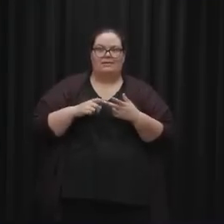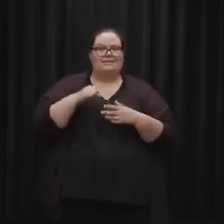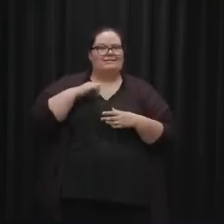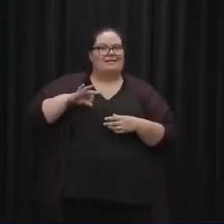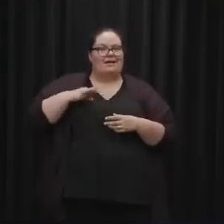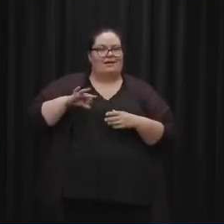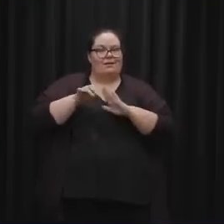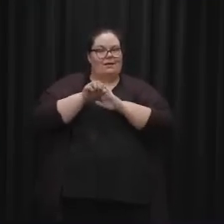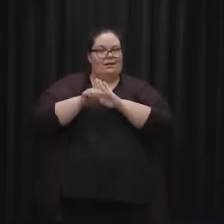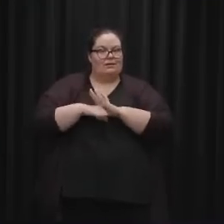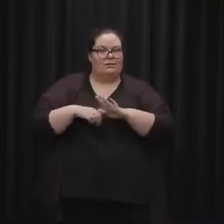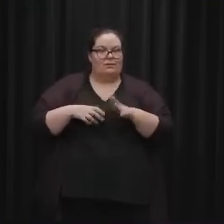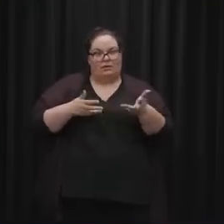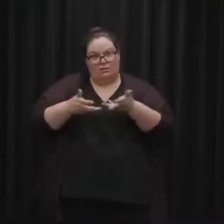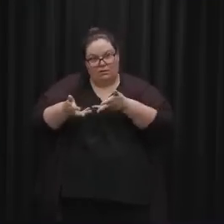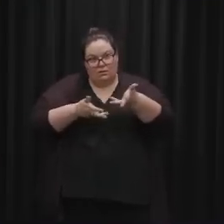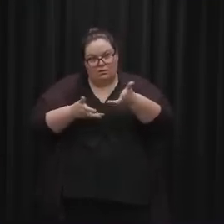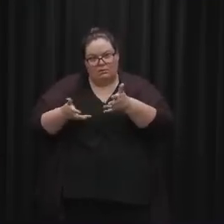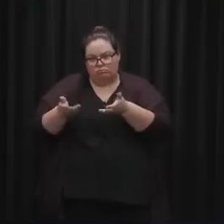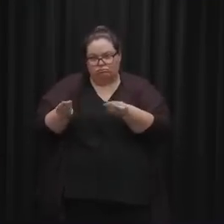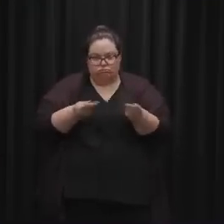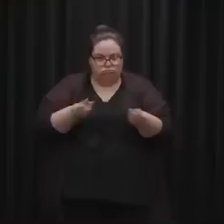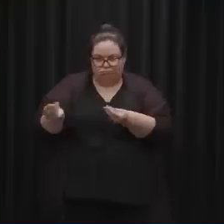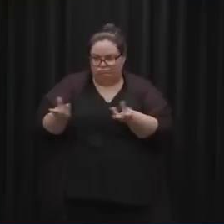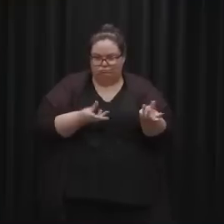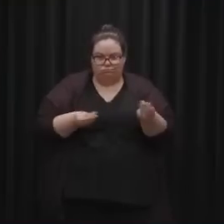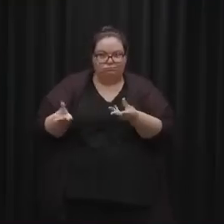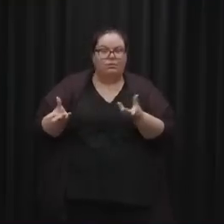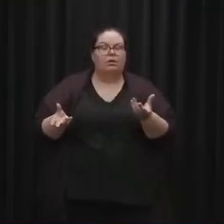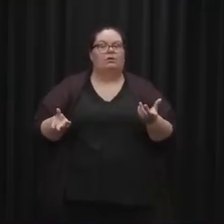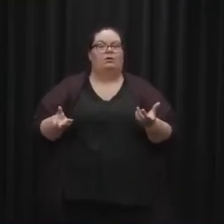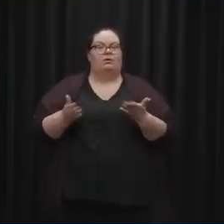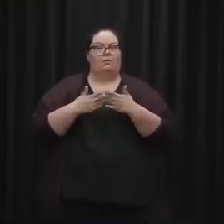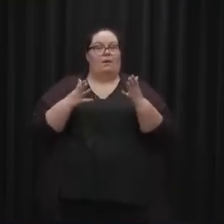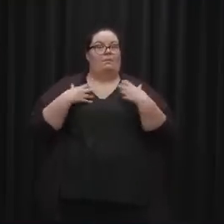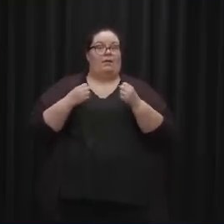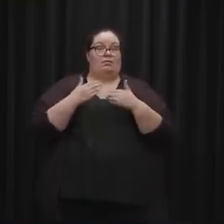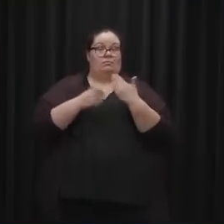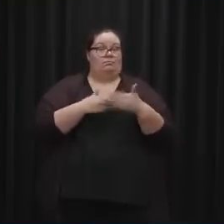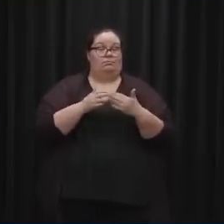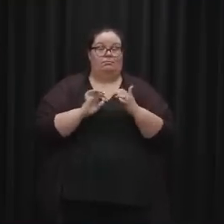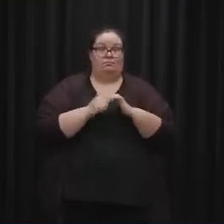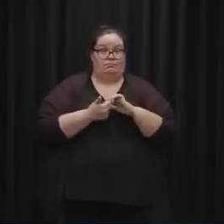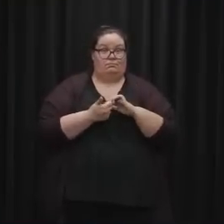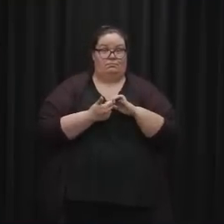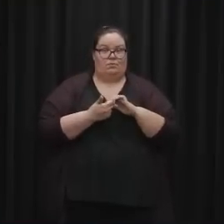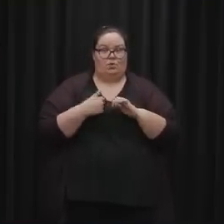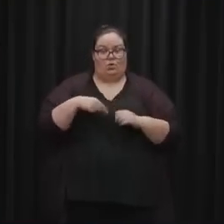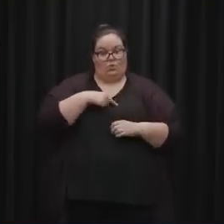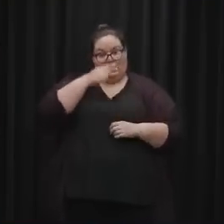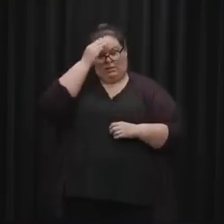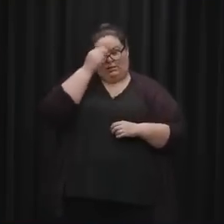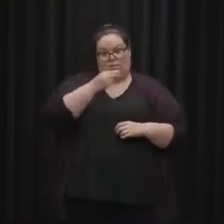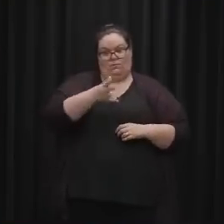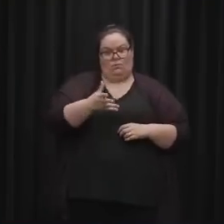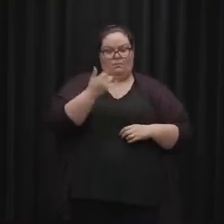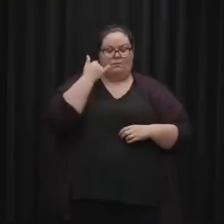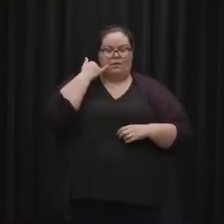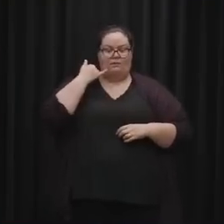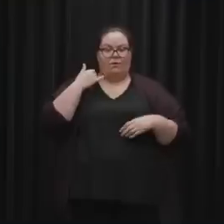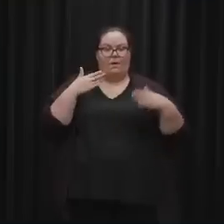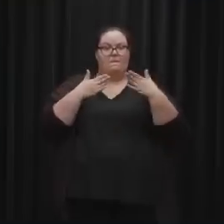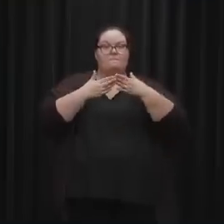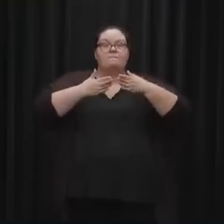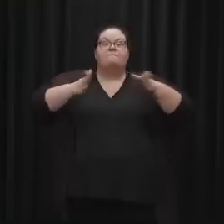employees in Maine. And so basically, the way that public health works is, in terms of what we tell the public, is if there's a